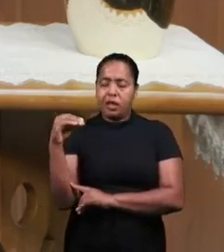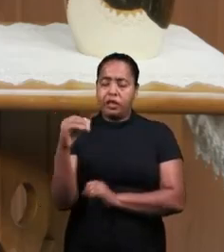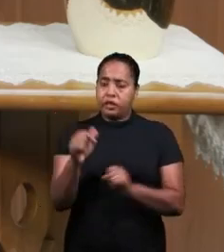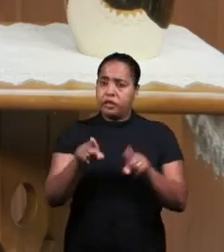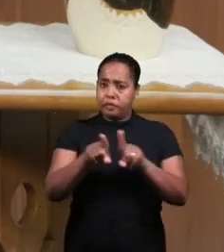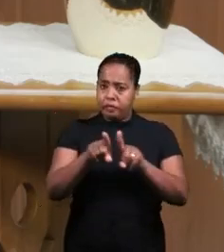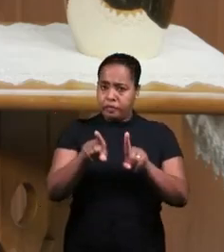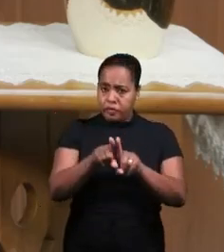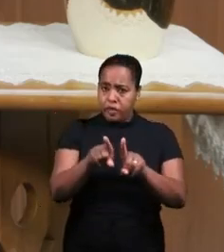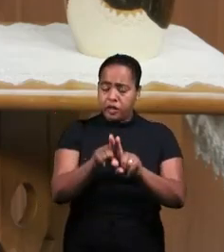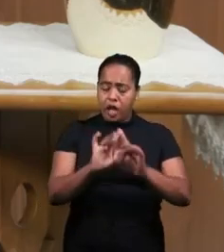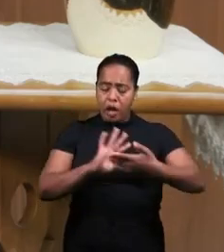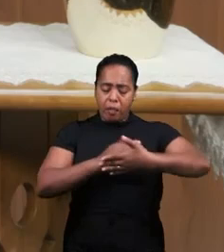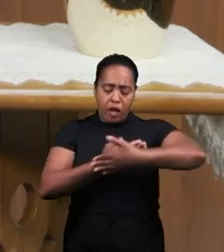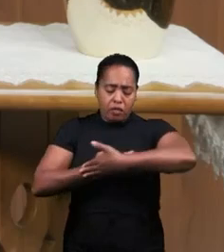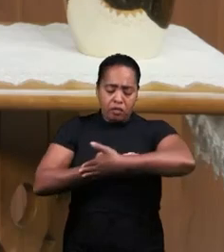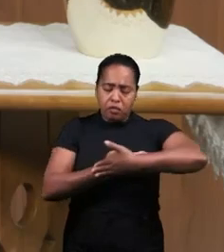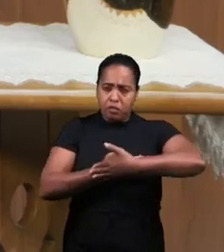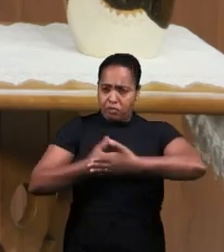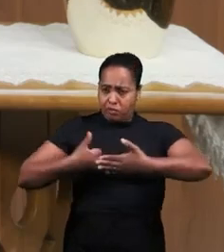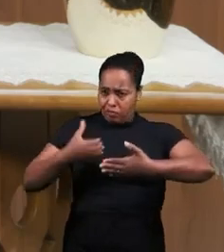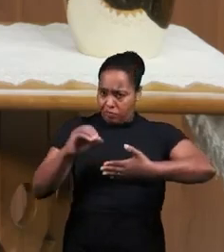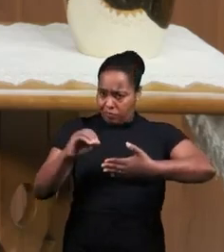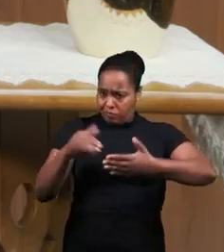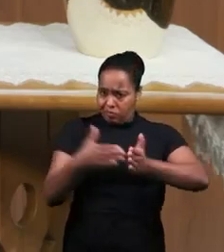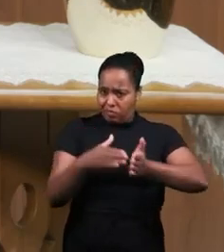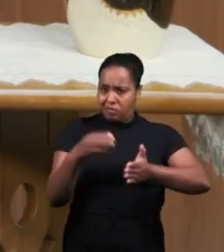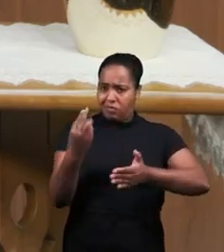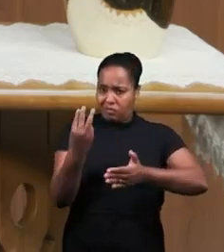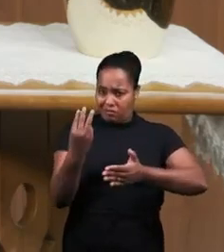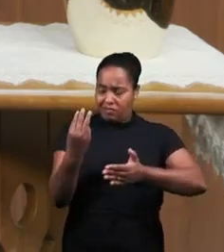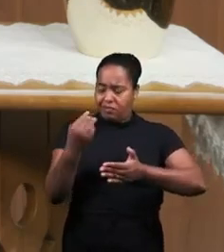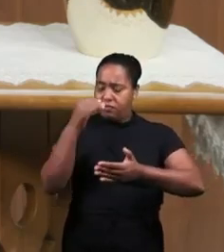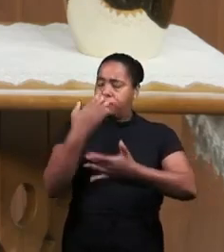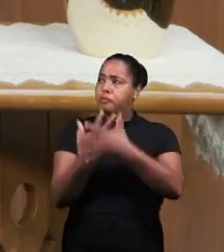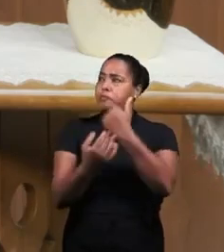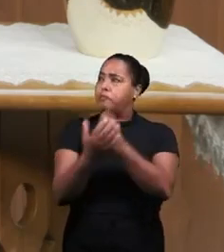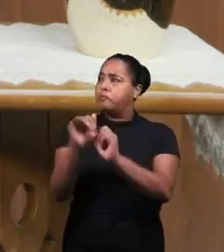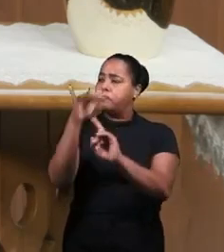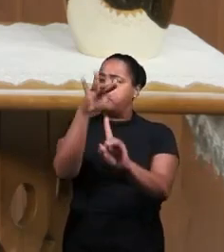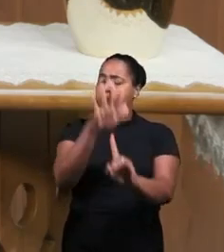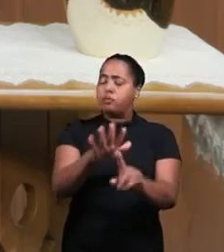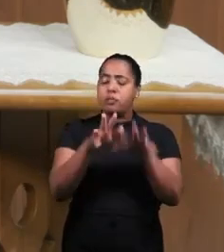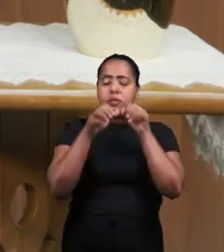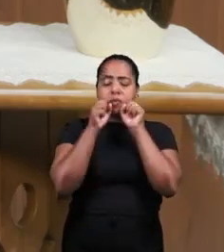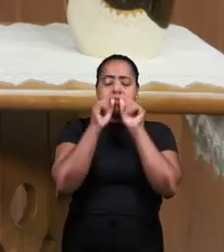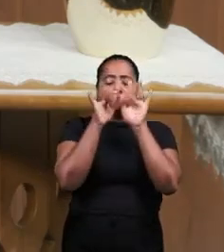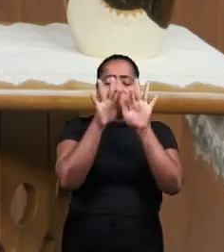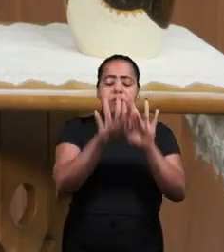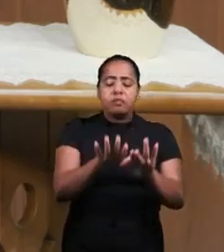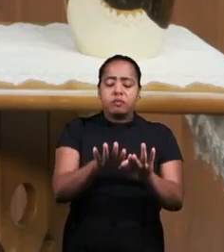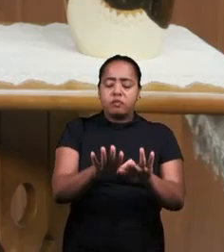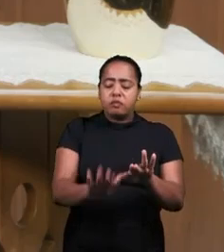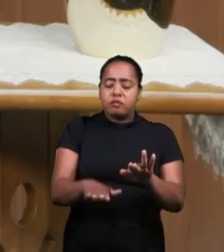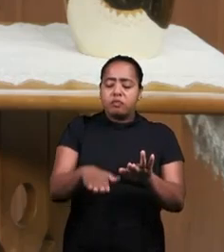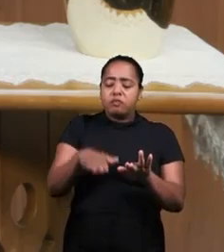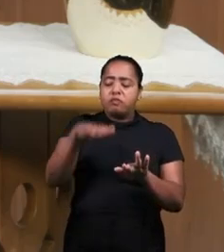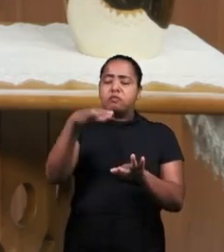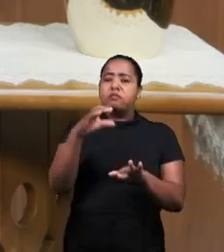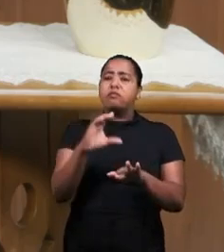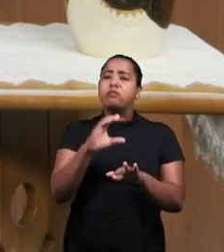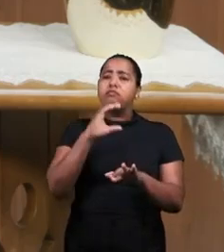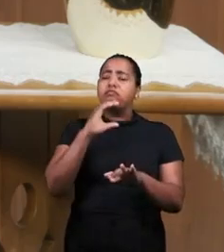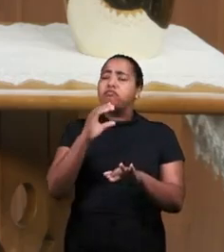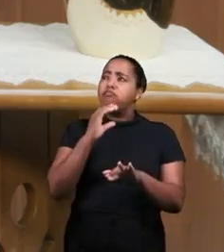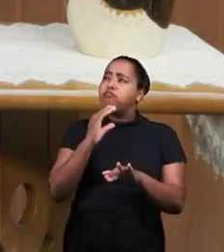and those children that are on their mother's laps, that you be blessing them, the young ones, that you be blessing them as they grow and they know